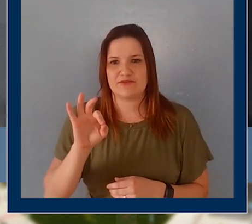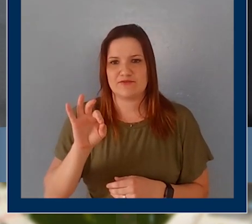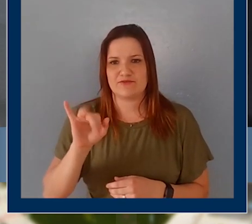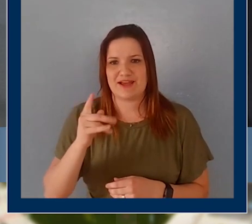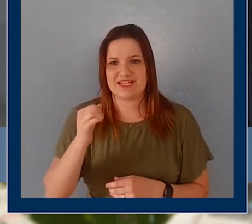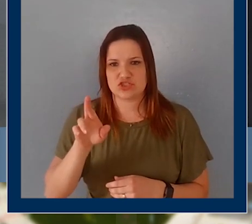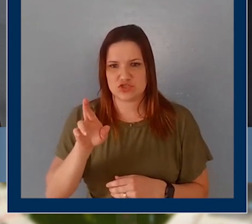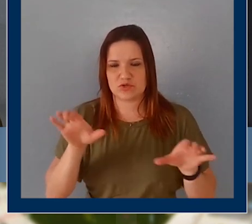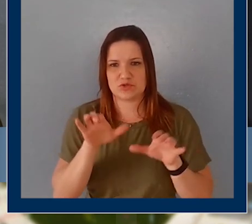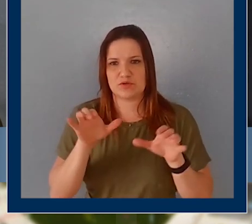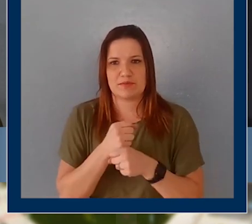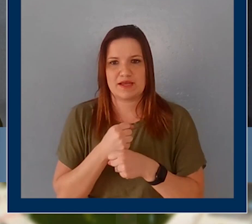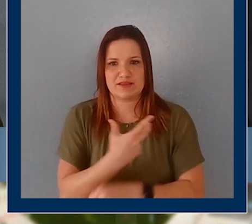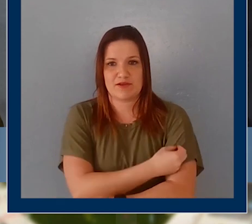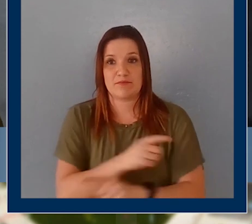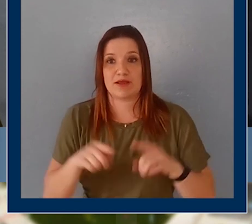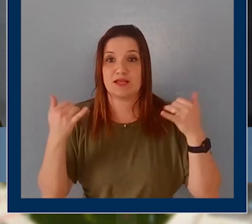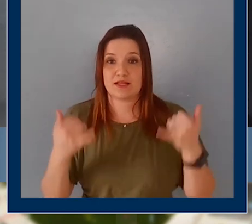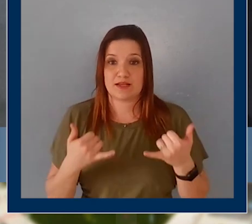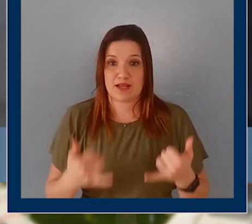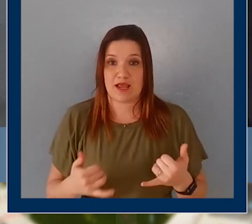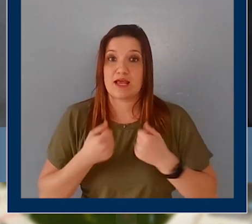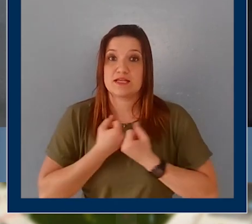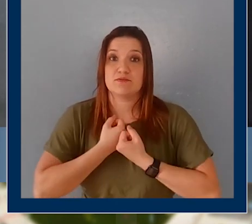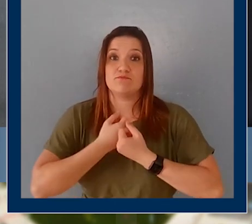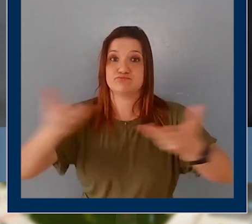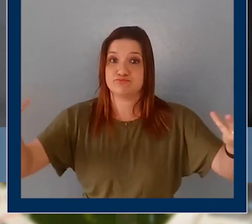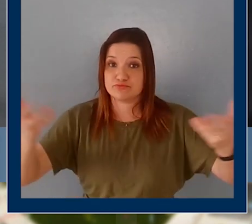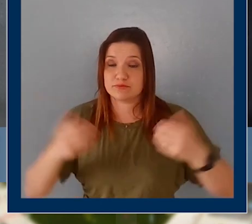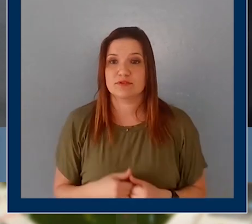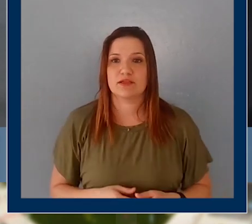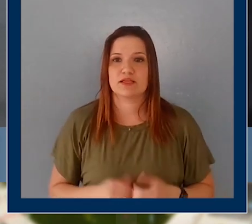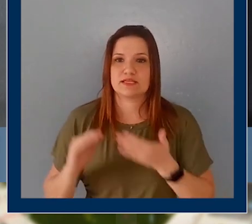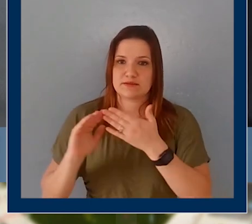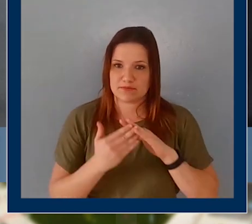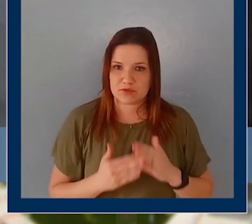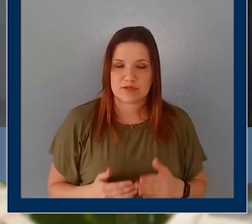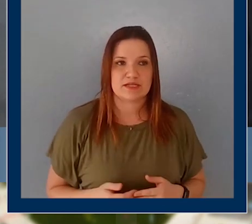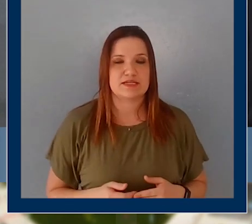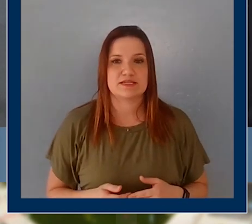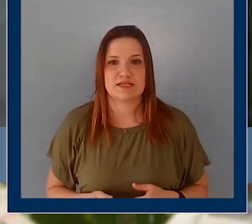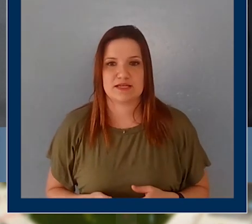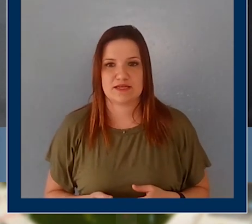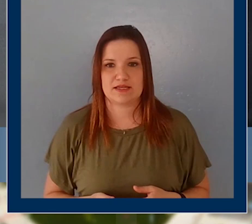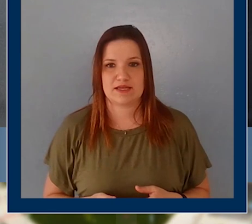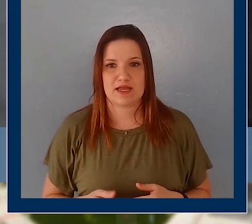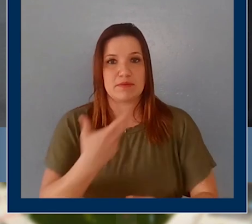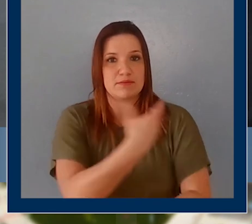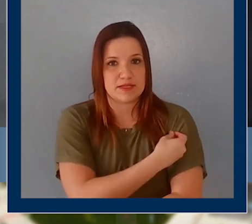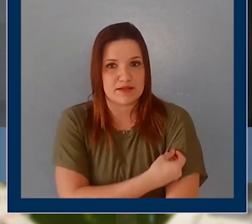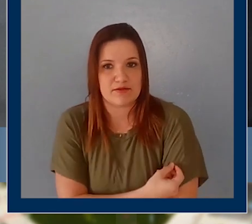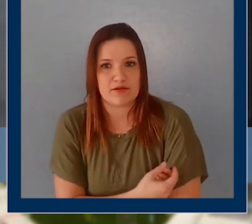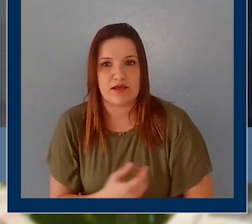vaccination, because it obviously just became a reality, really, I guess, in December. So we talked a lot about